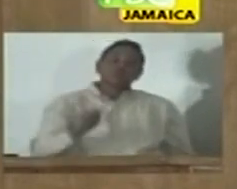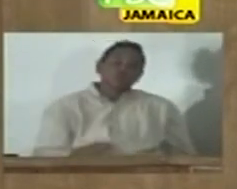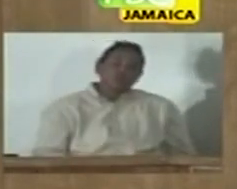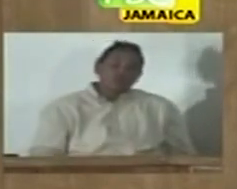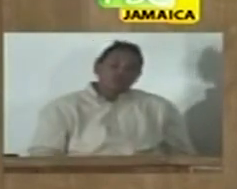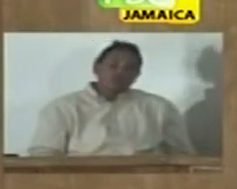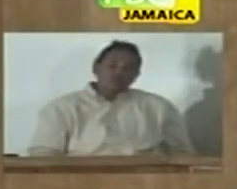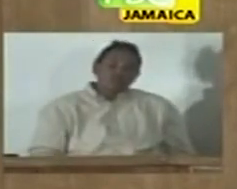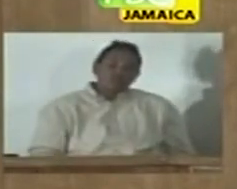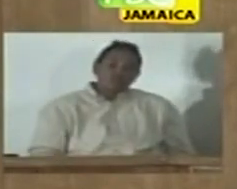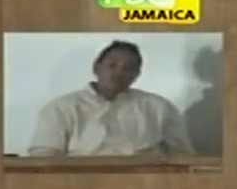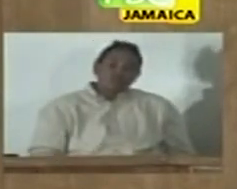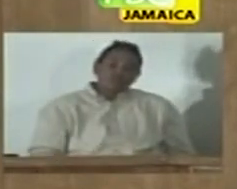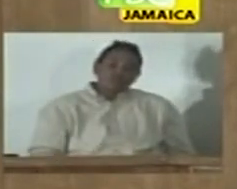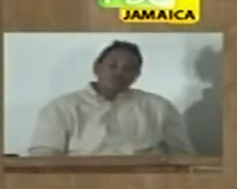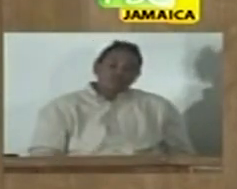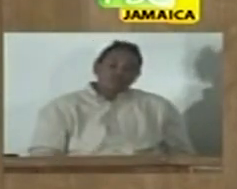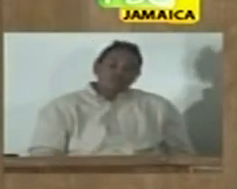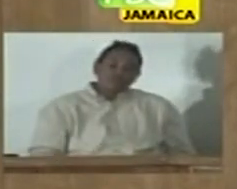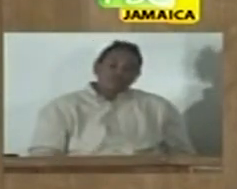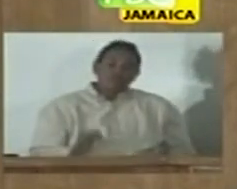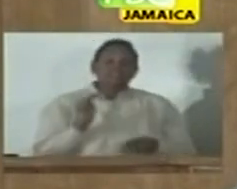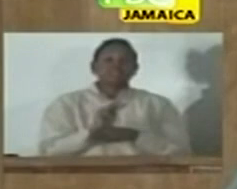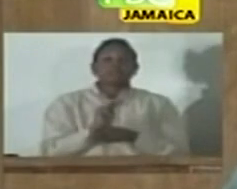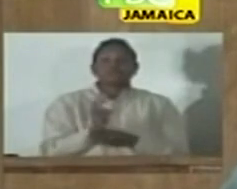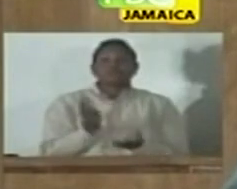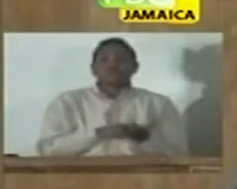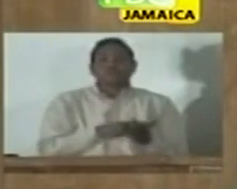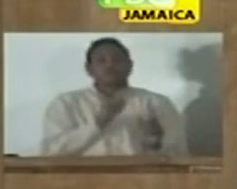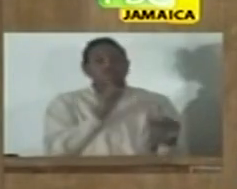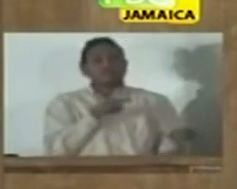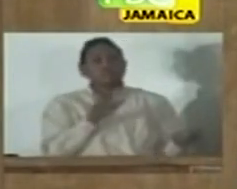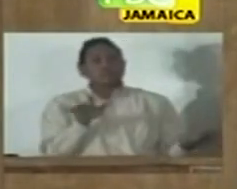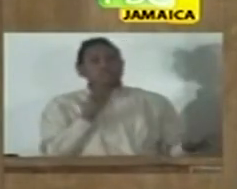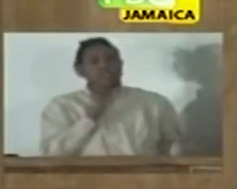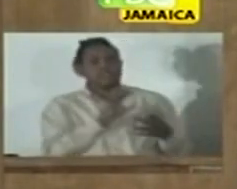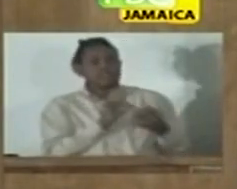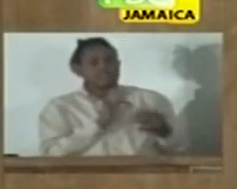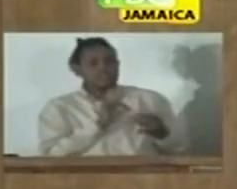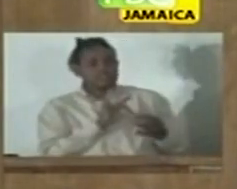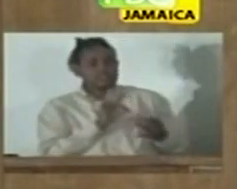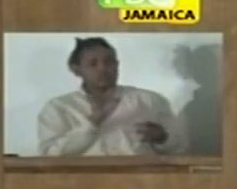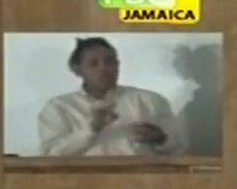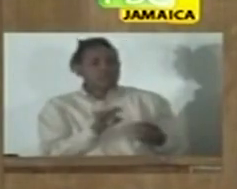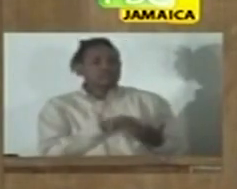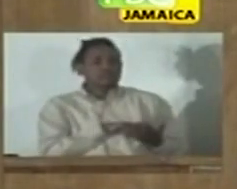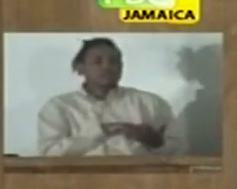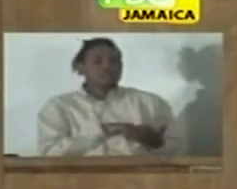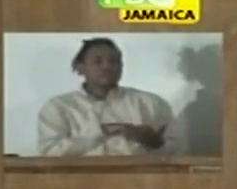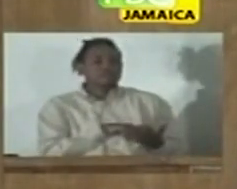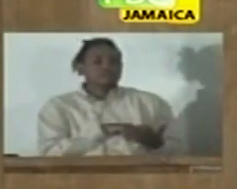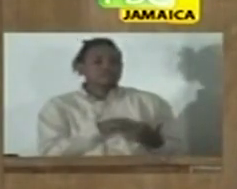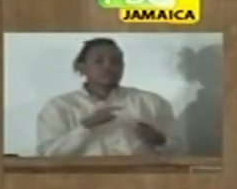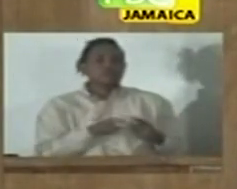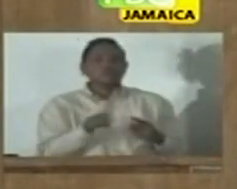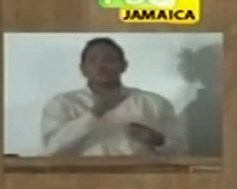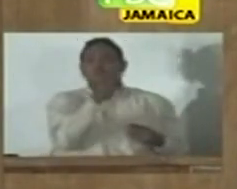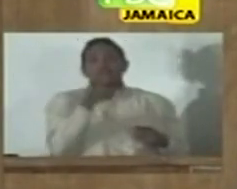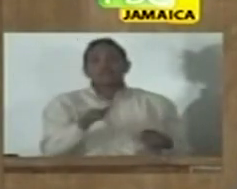when she rose to respond, mentioned the question, but never